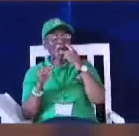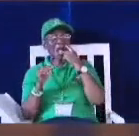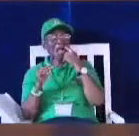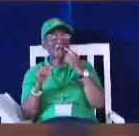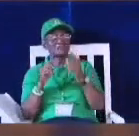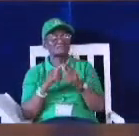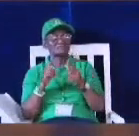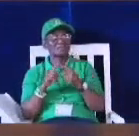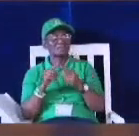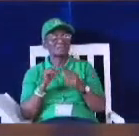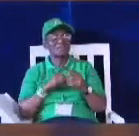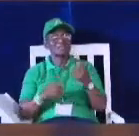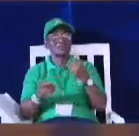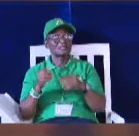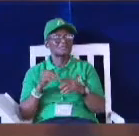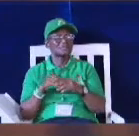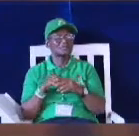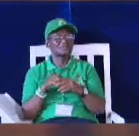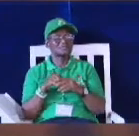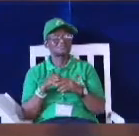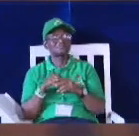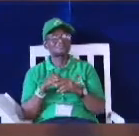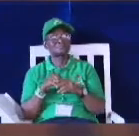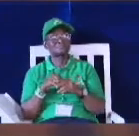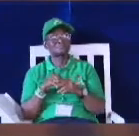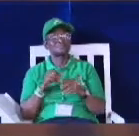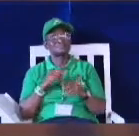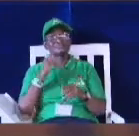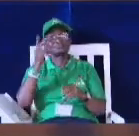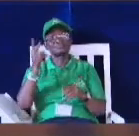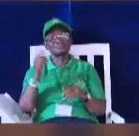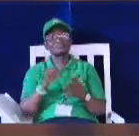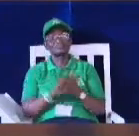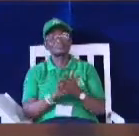Then I came in and I saw that